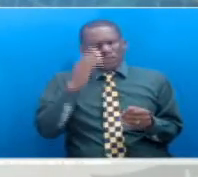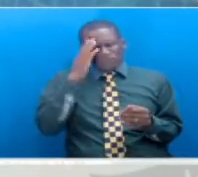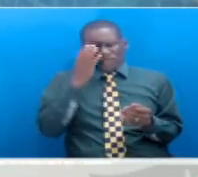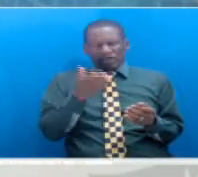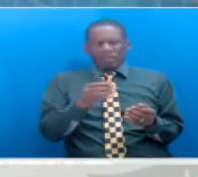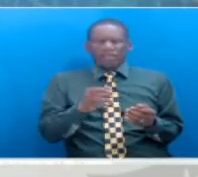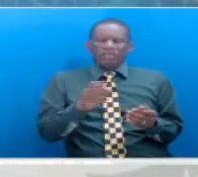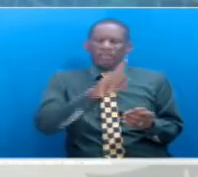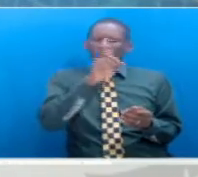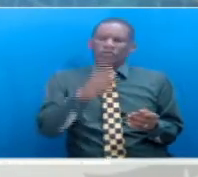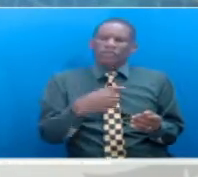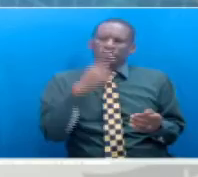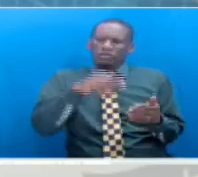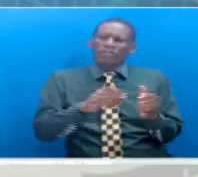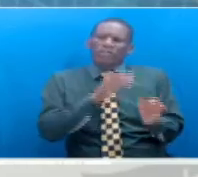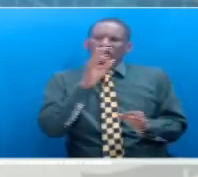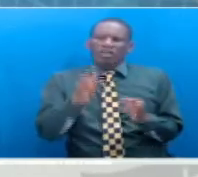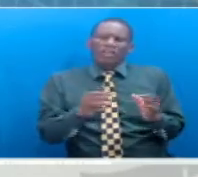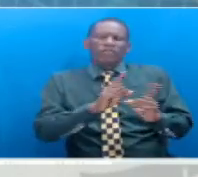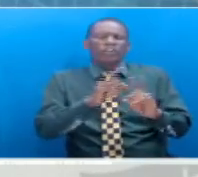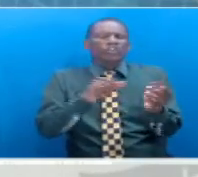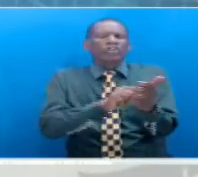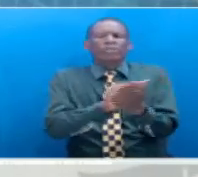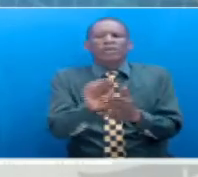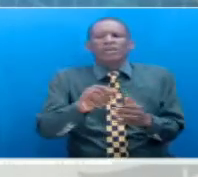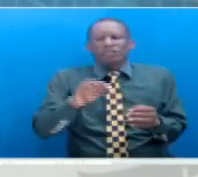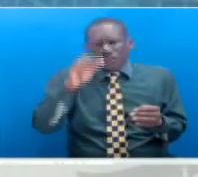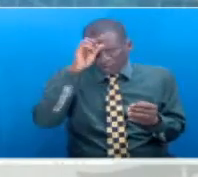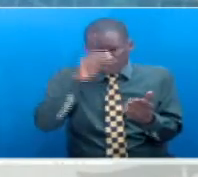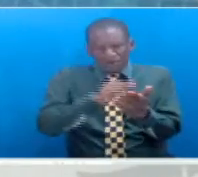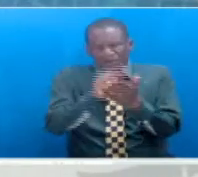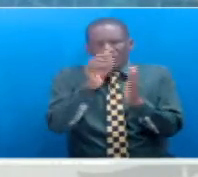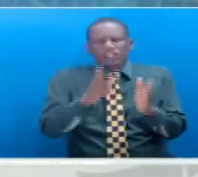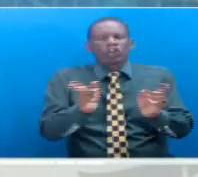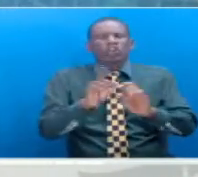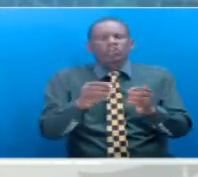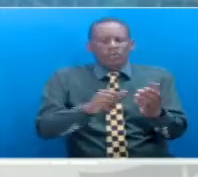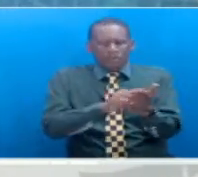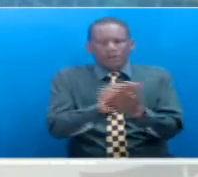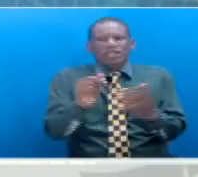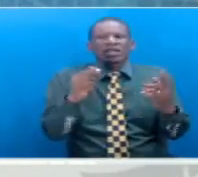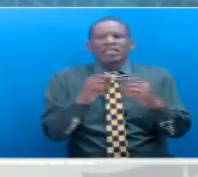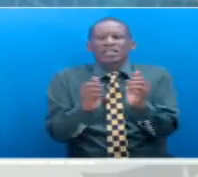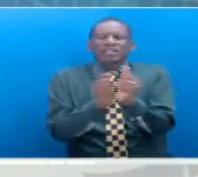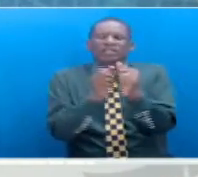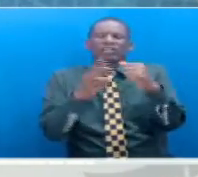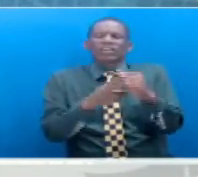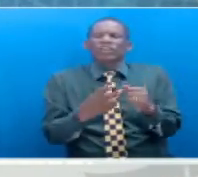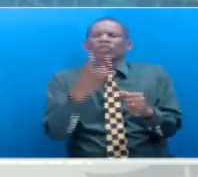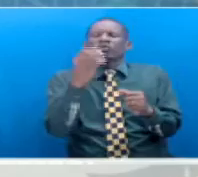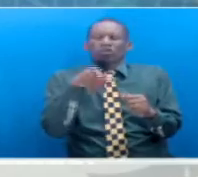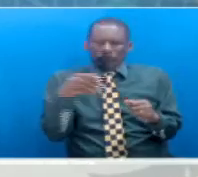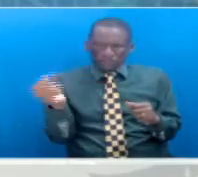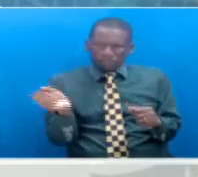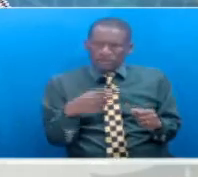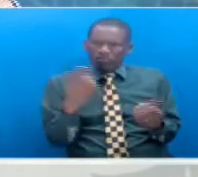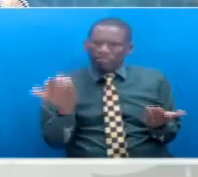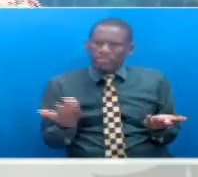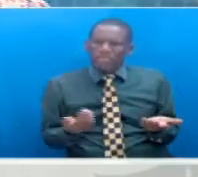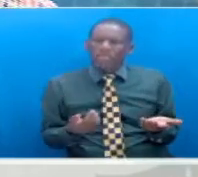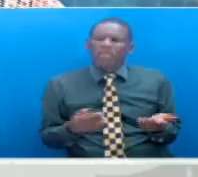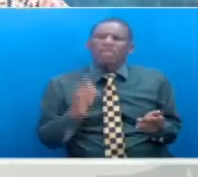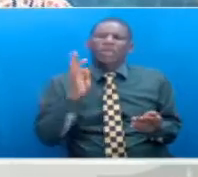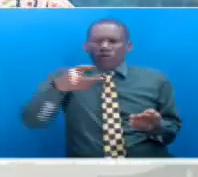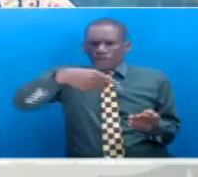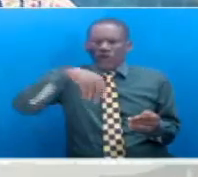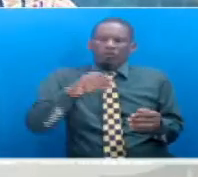asked, if they don't print until the 17th or 20th of this month, will